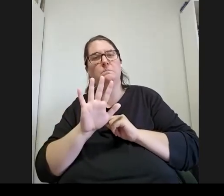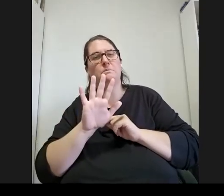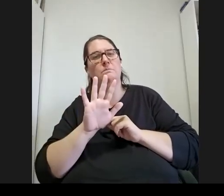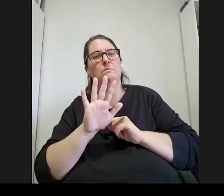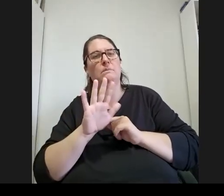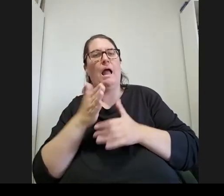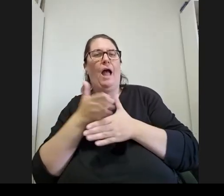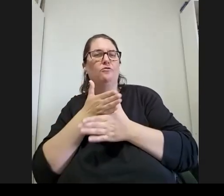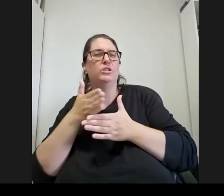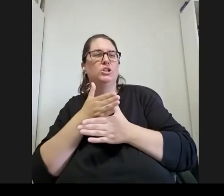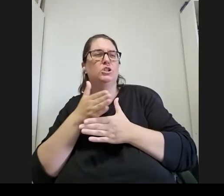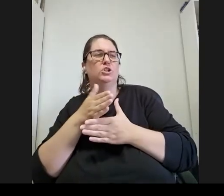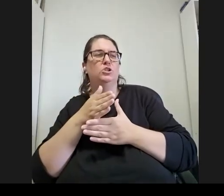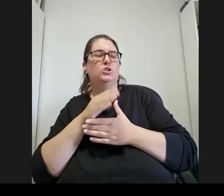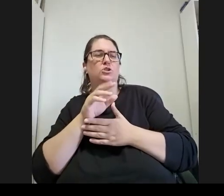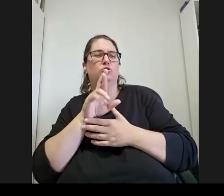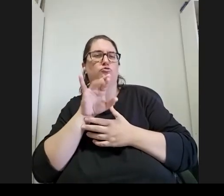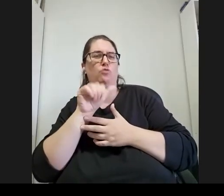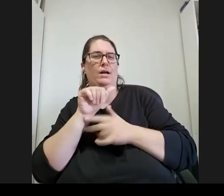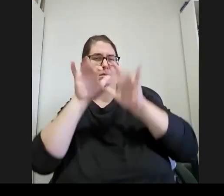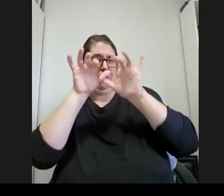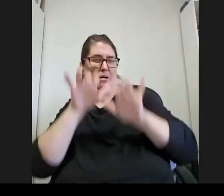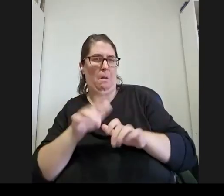to complete the RISA tool with the client?